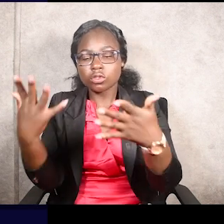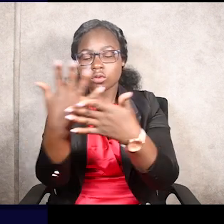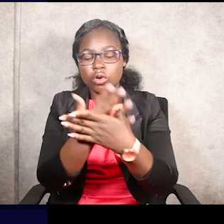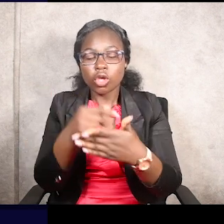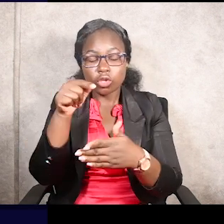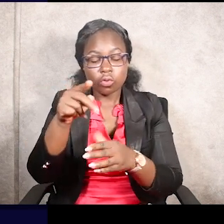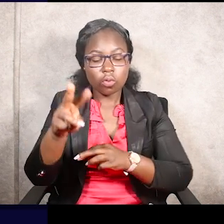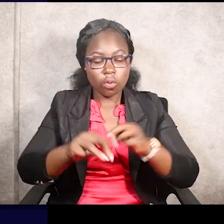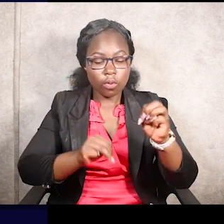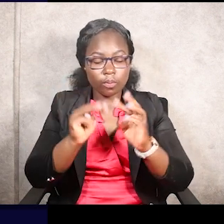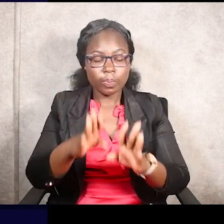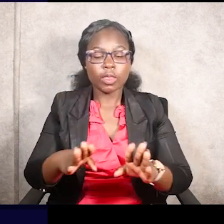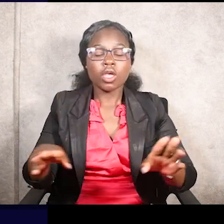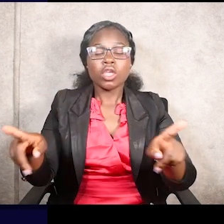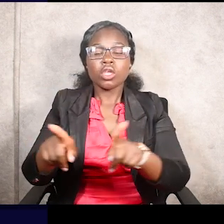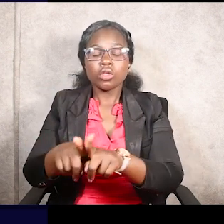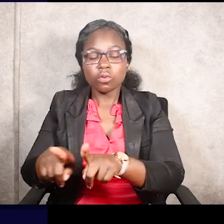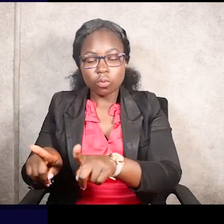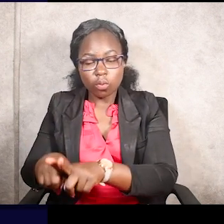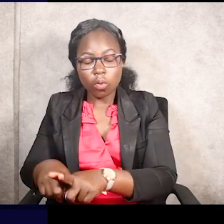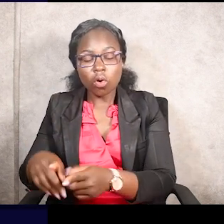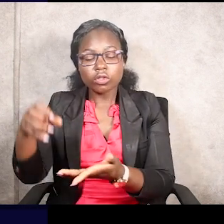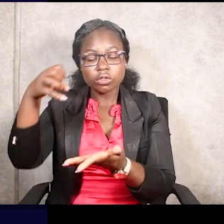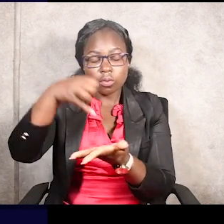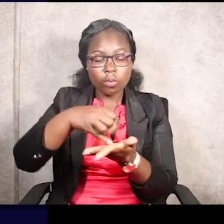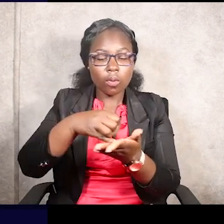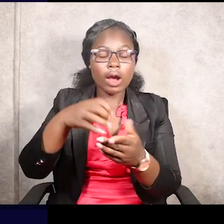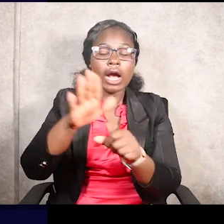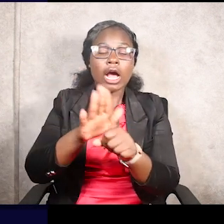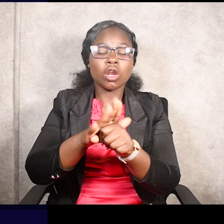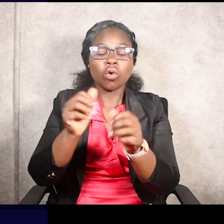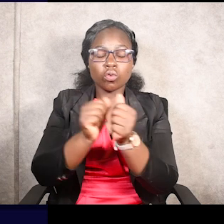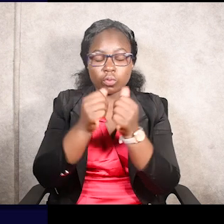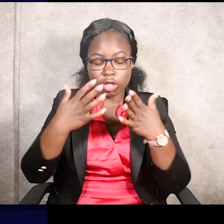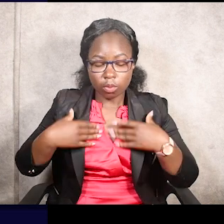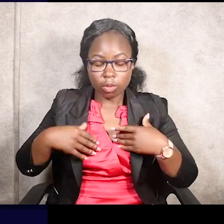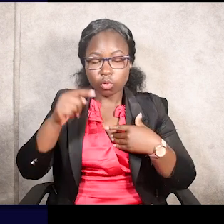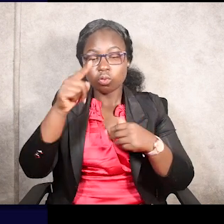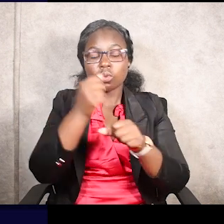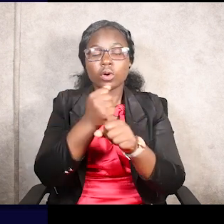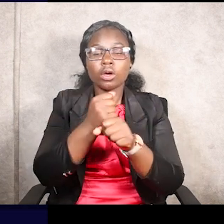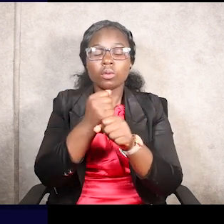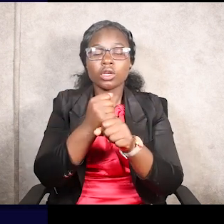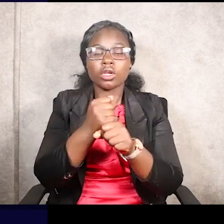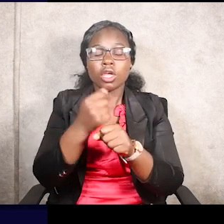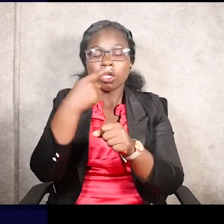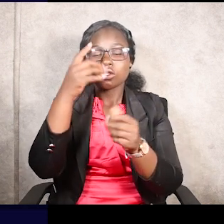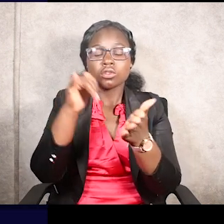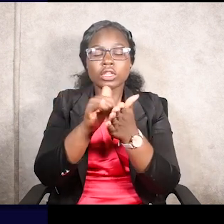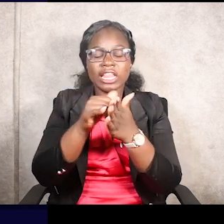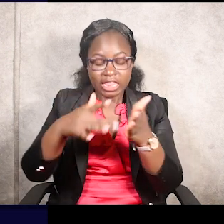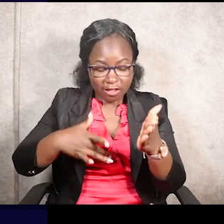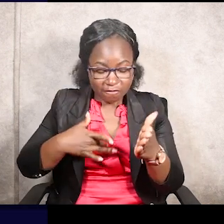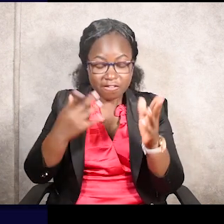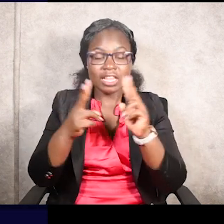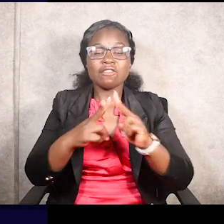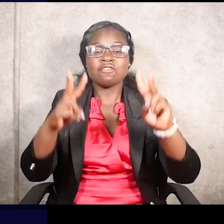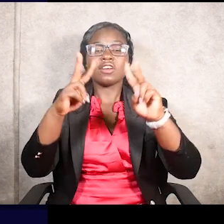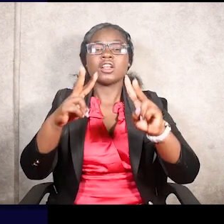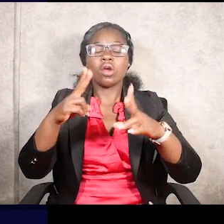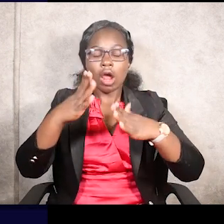a manager, you also engage a lot with the people that you're working with so that they feel valued, appreciated,